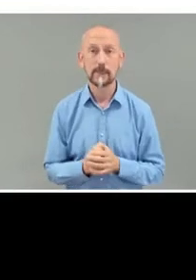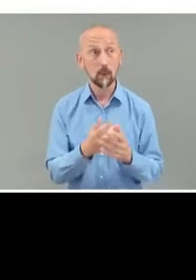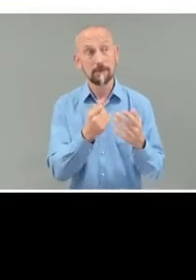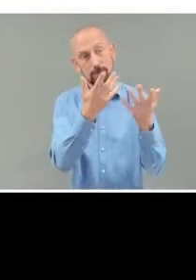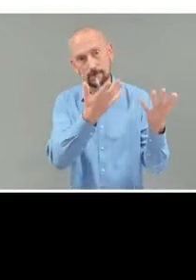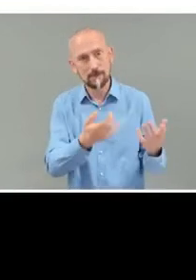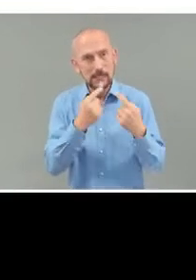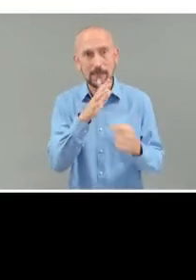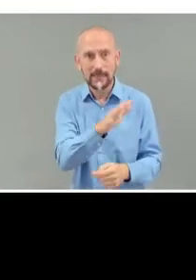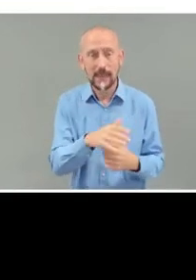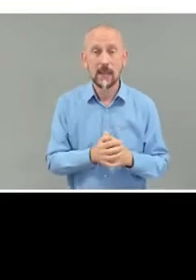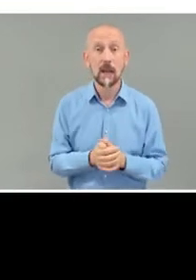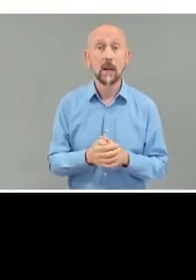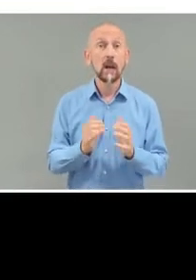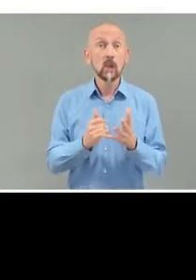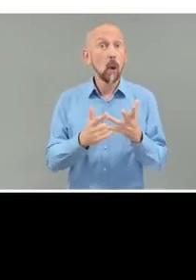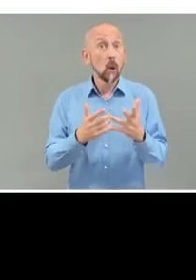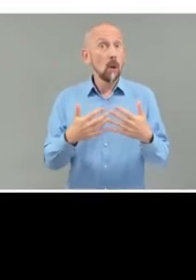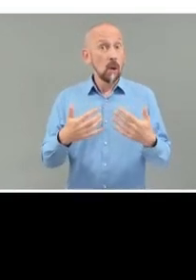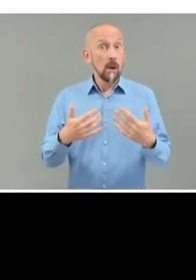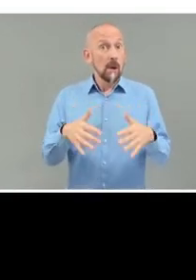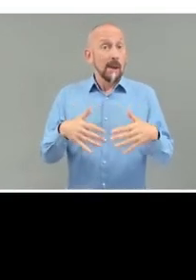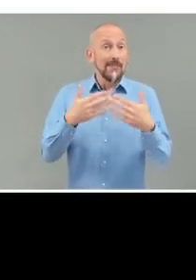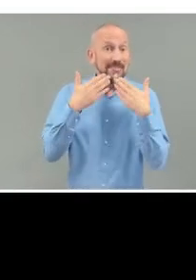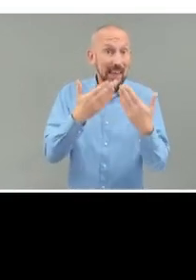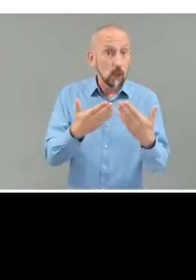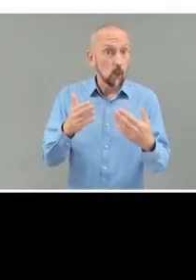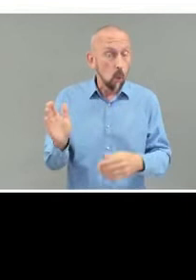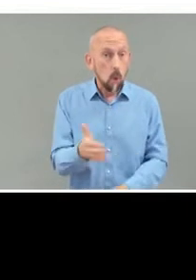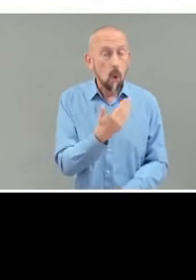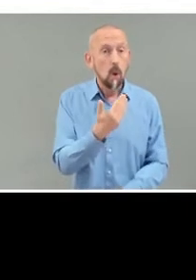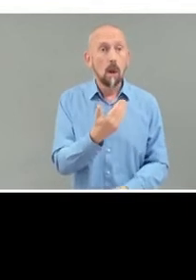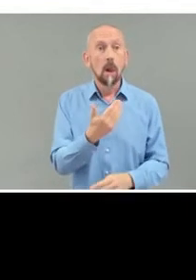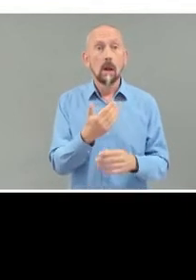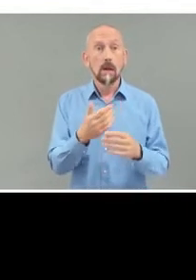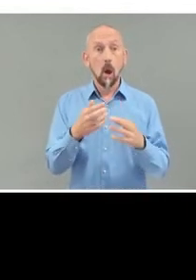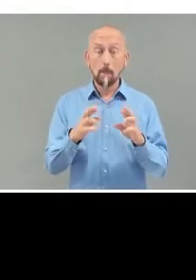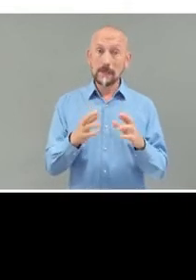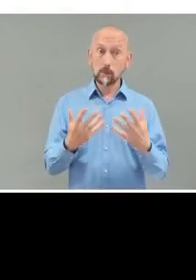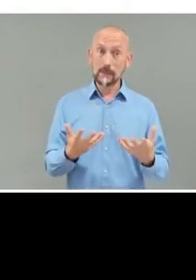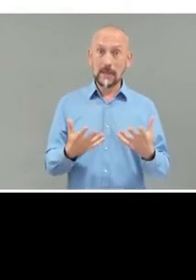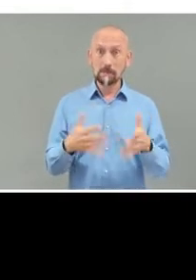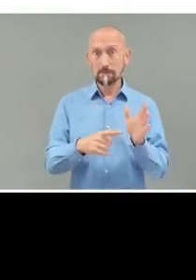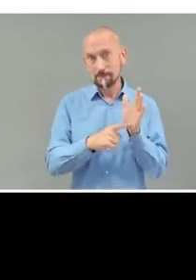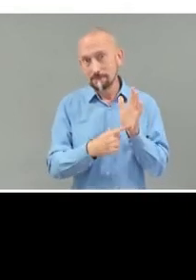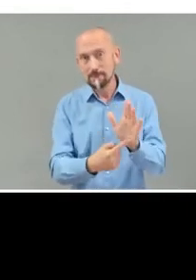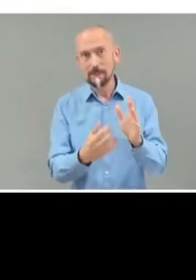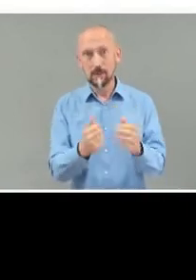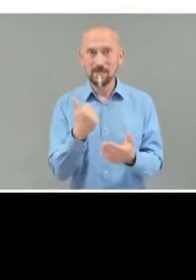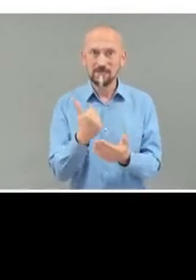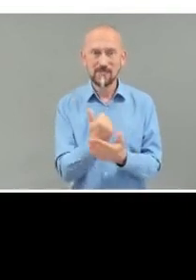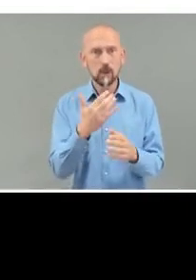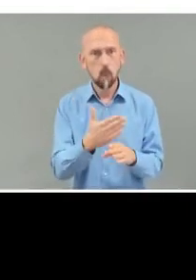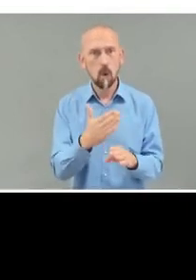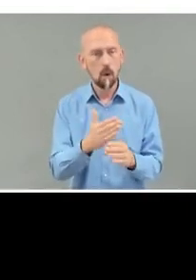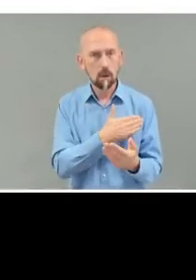Big thank you to everybody. And hopefully we've been able to demonstrate today some good work being done. Of course, there's